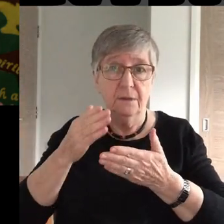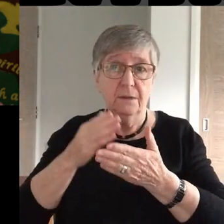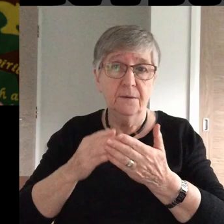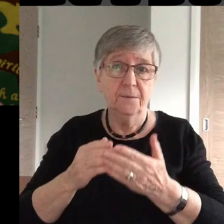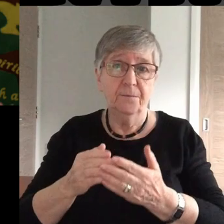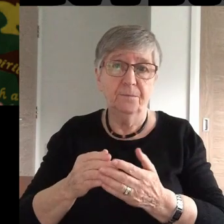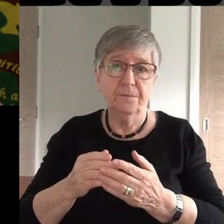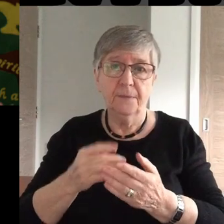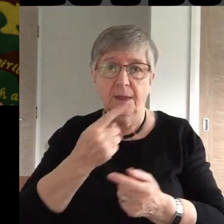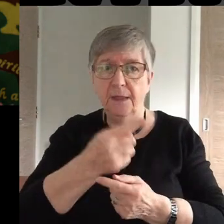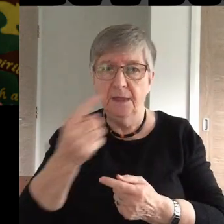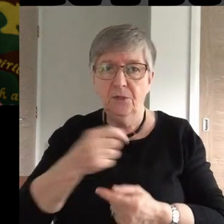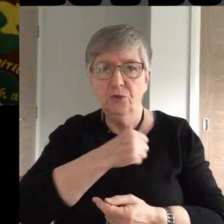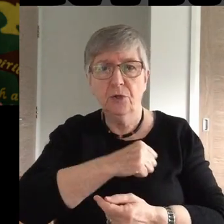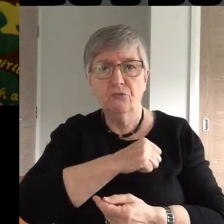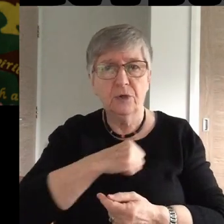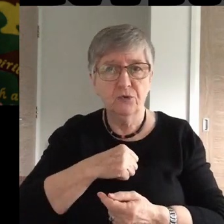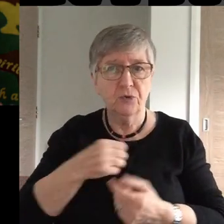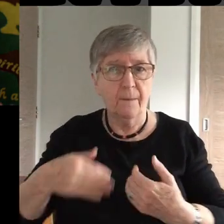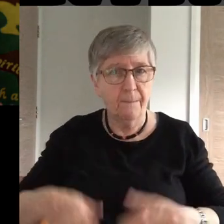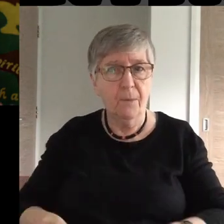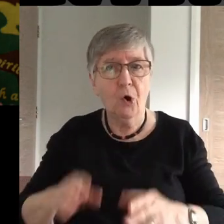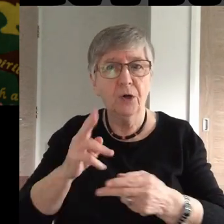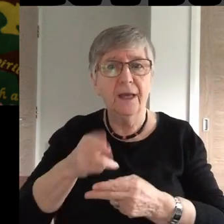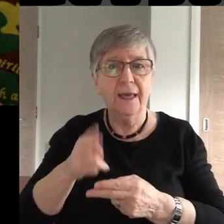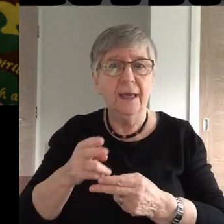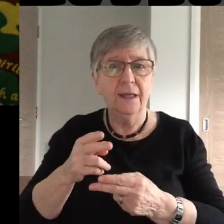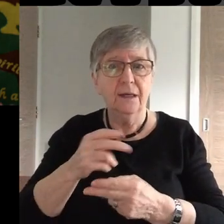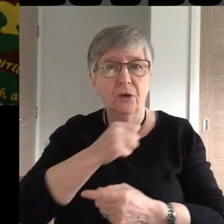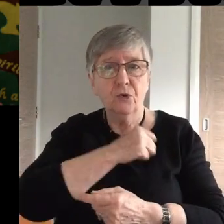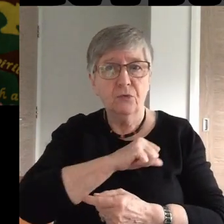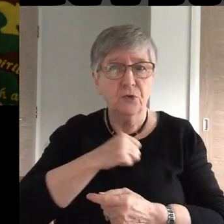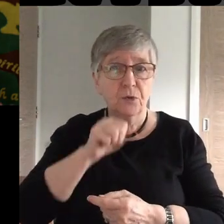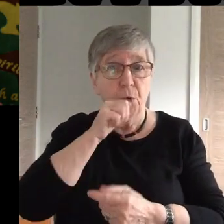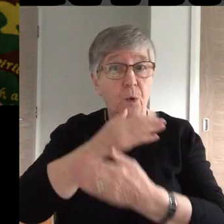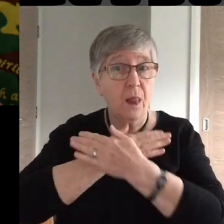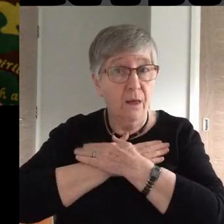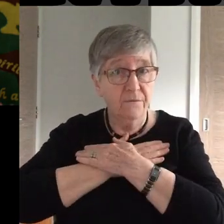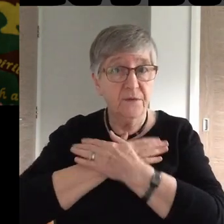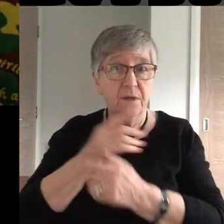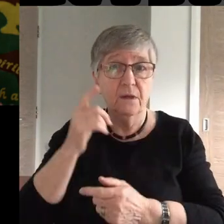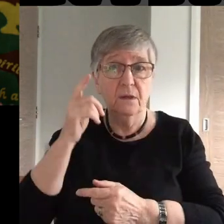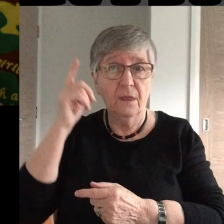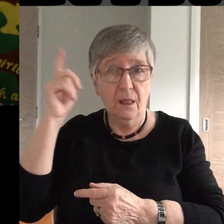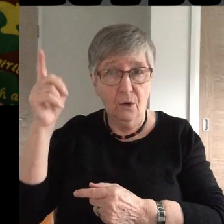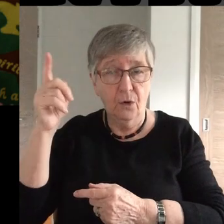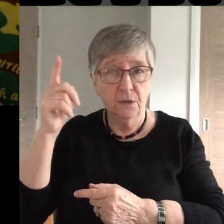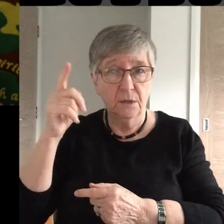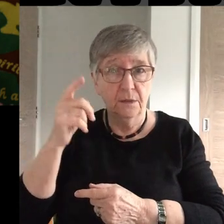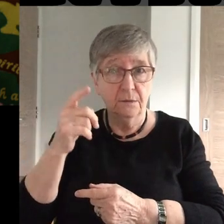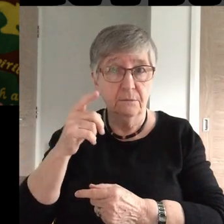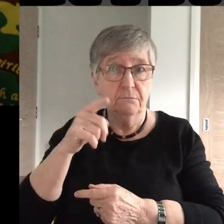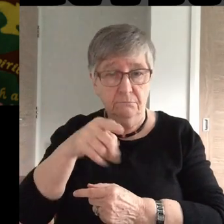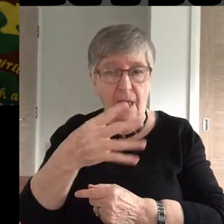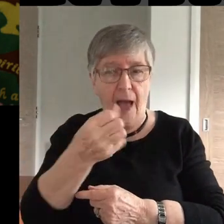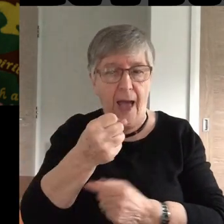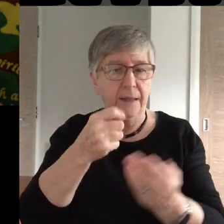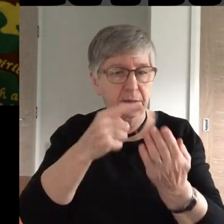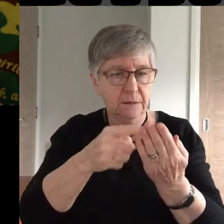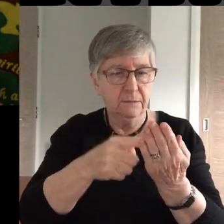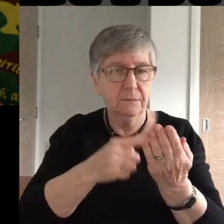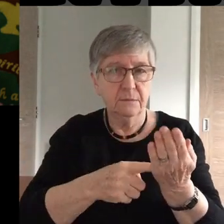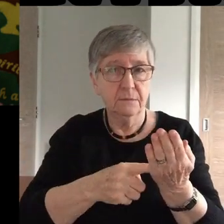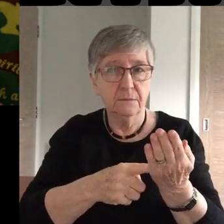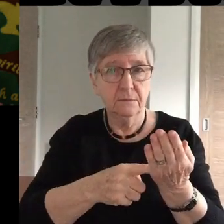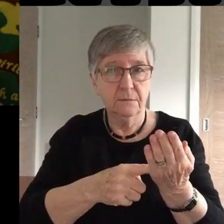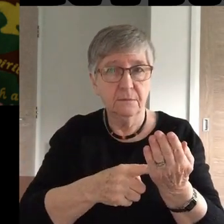God. Each Christian, each born-again Christian who loves the Lord will have these qualities, or at least will